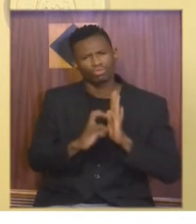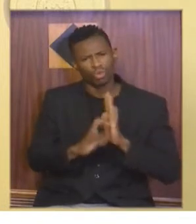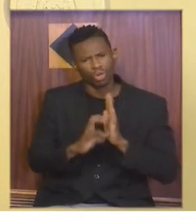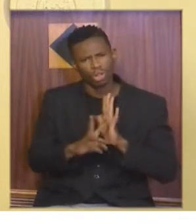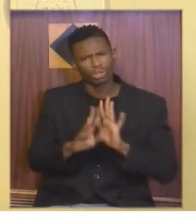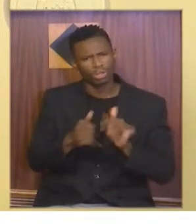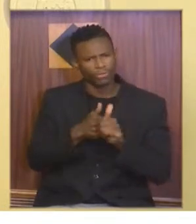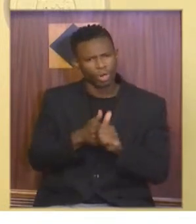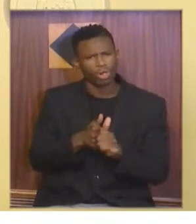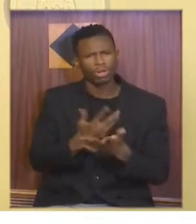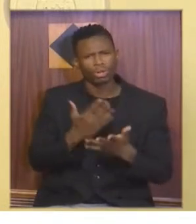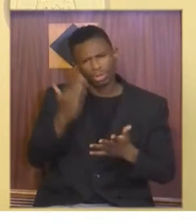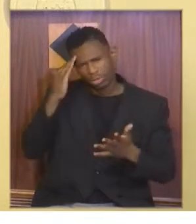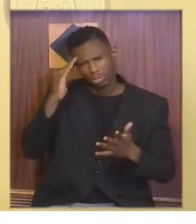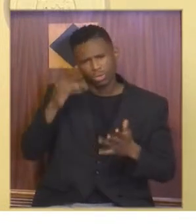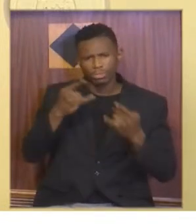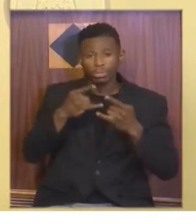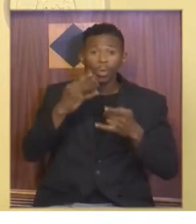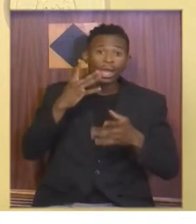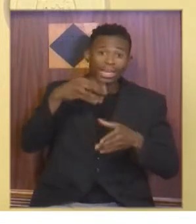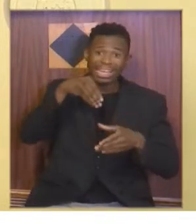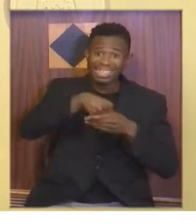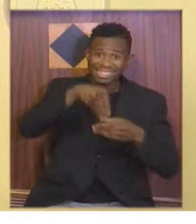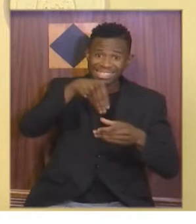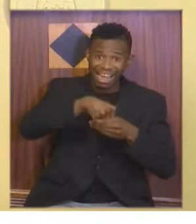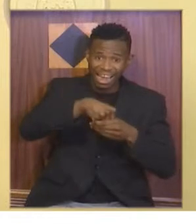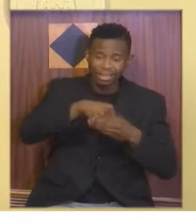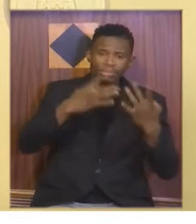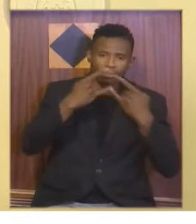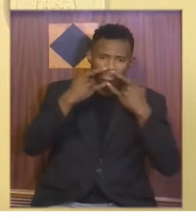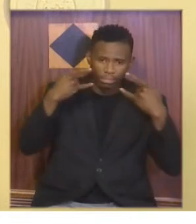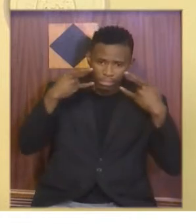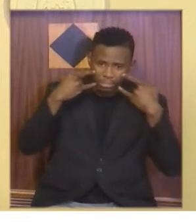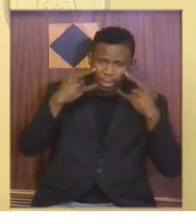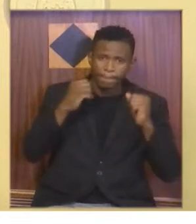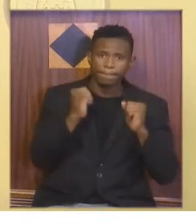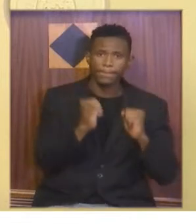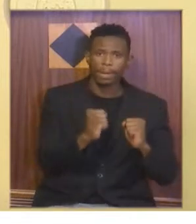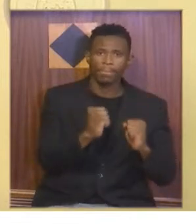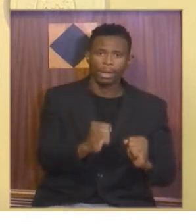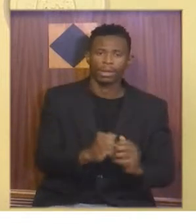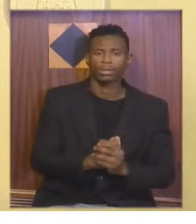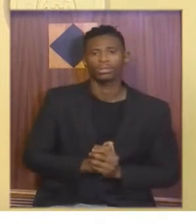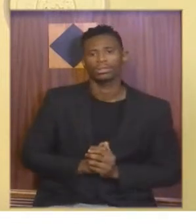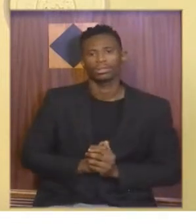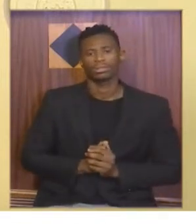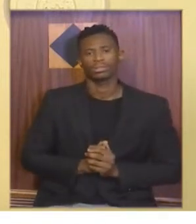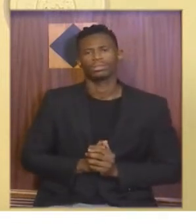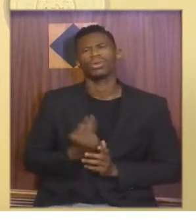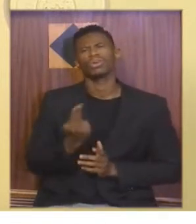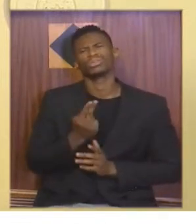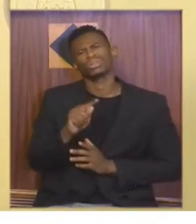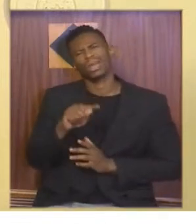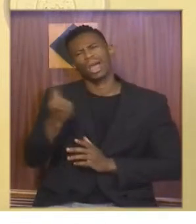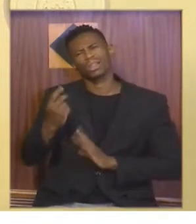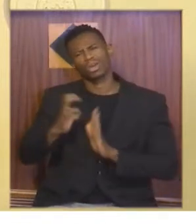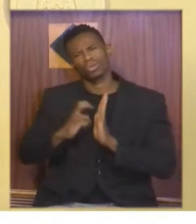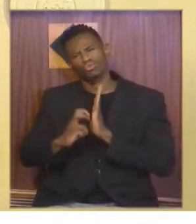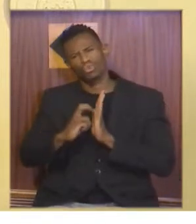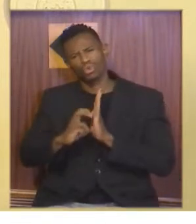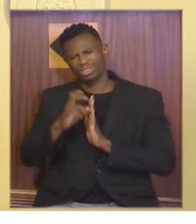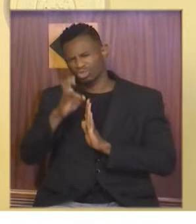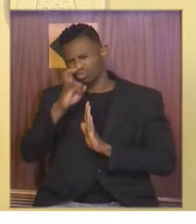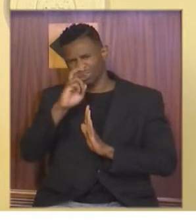as wearing masks indoors. The further easing of the remaining restrictions will require